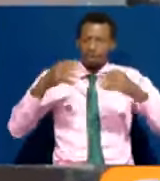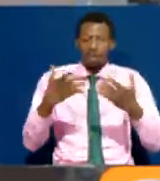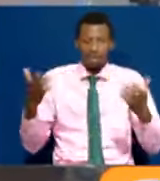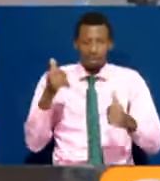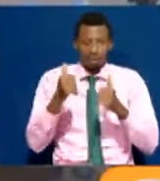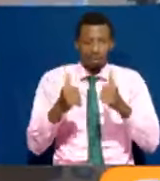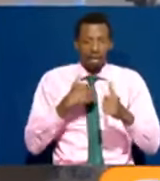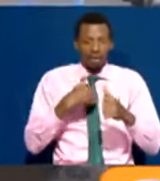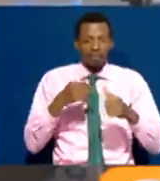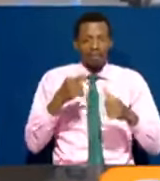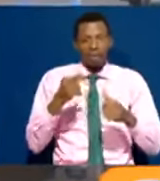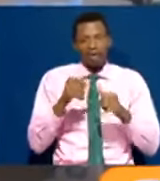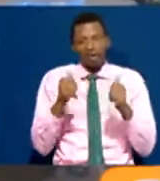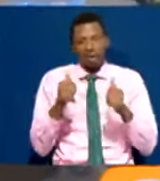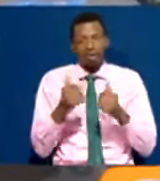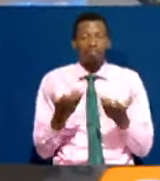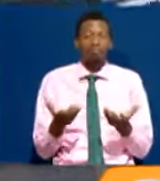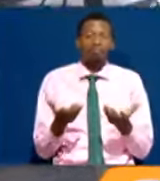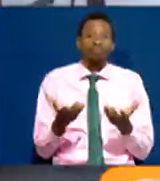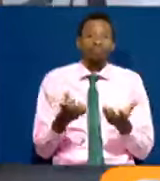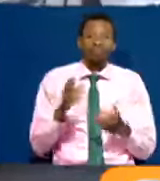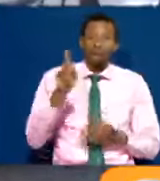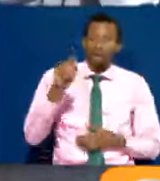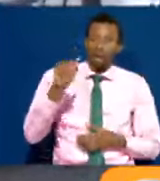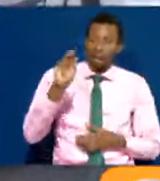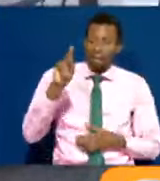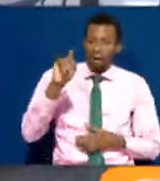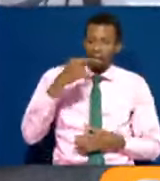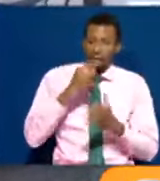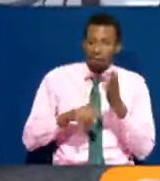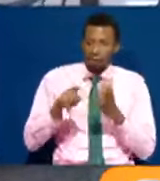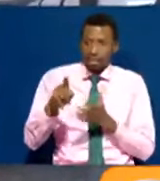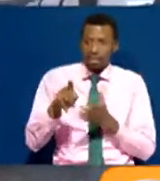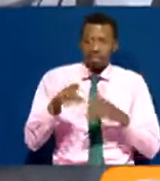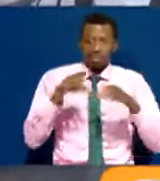Brookside General Manager for Milk Procurement, Emmanuel Kabaki, says the payout has been